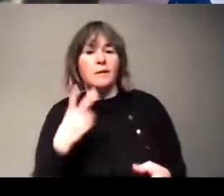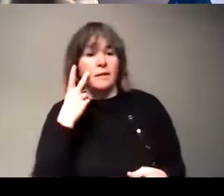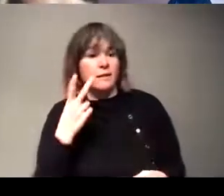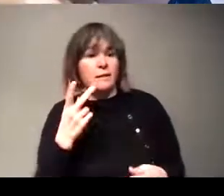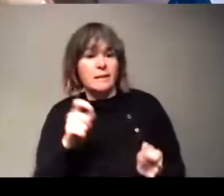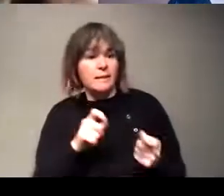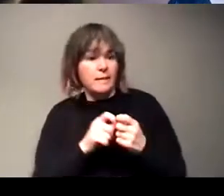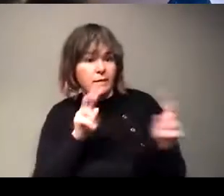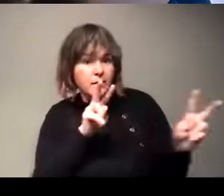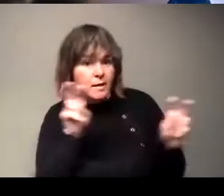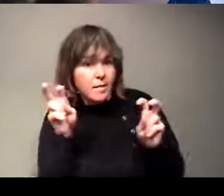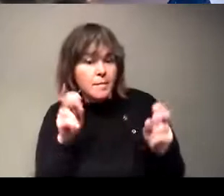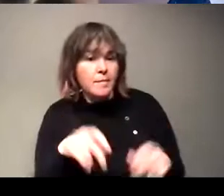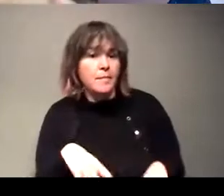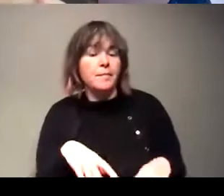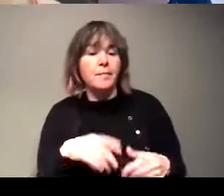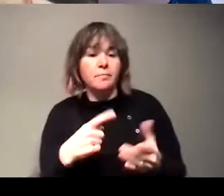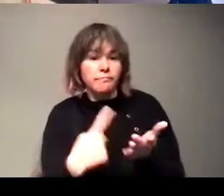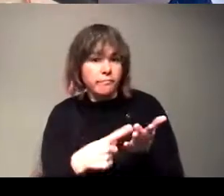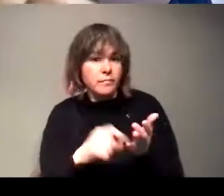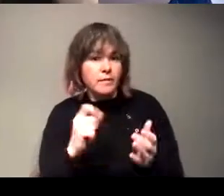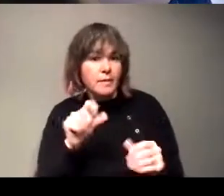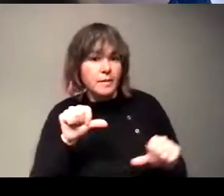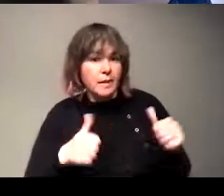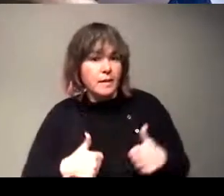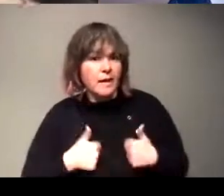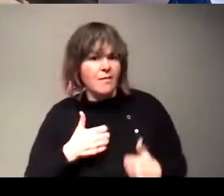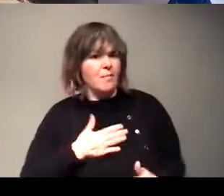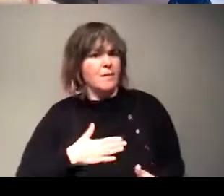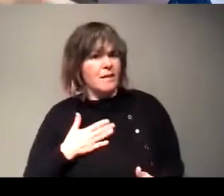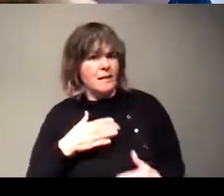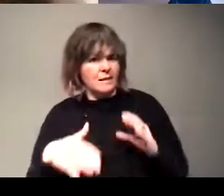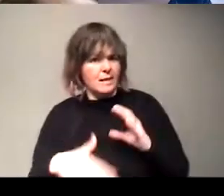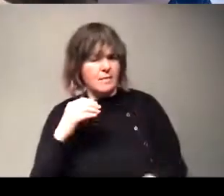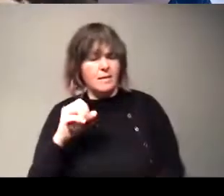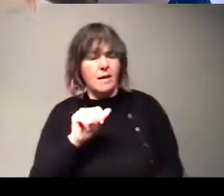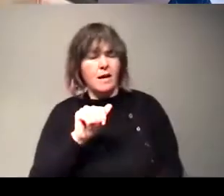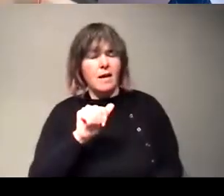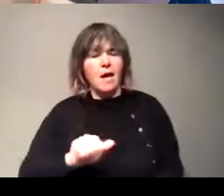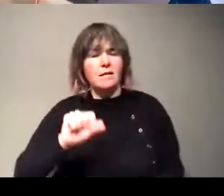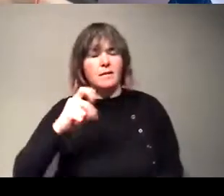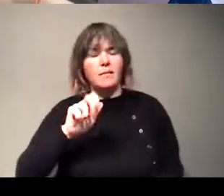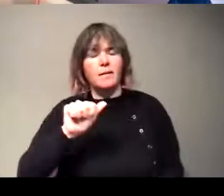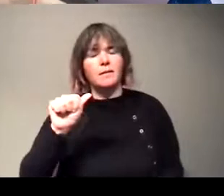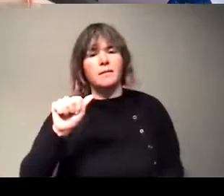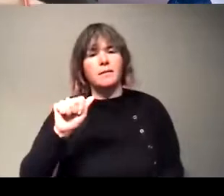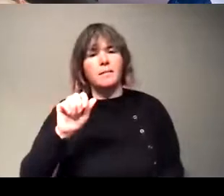topic covered in Skype a Scientist Live, please just email us at skypeascientist.com or